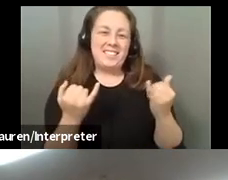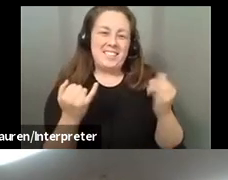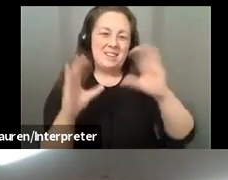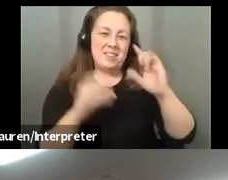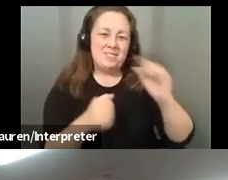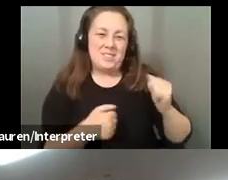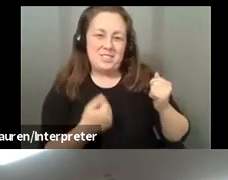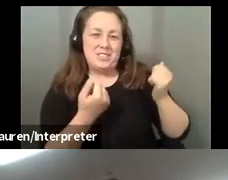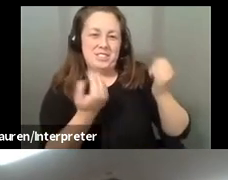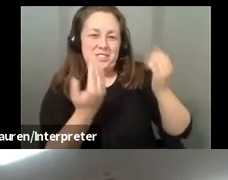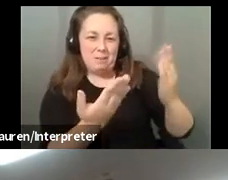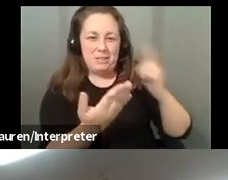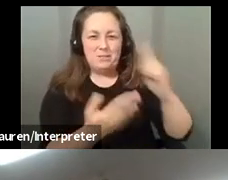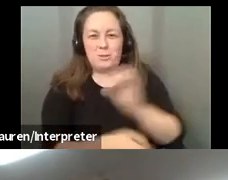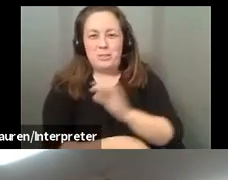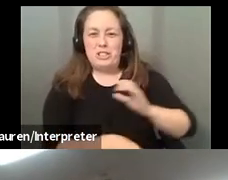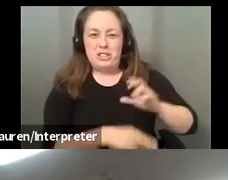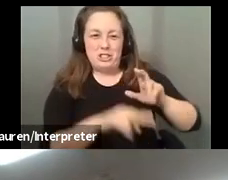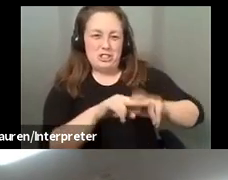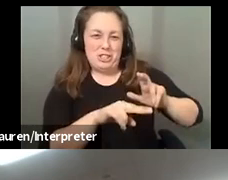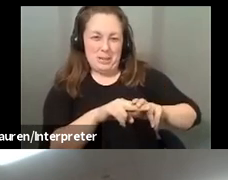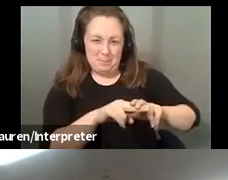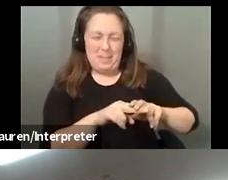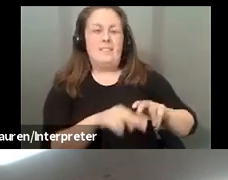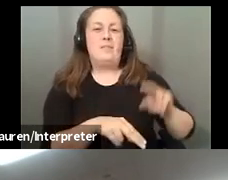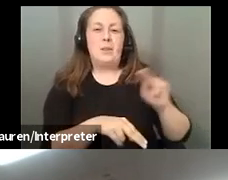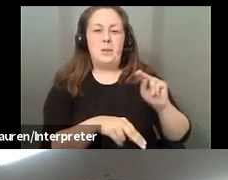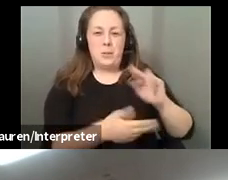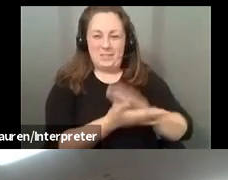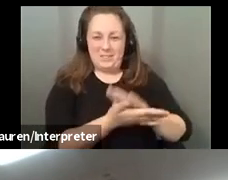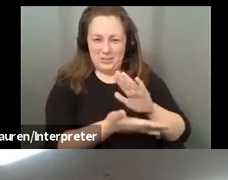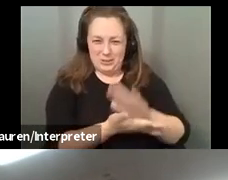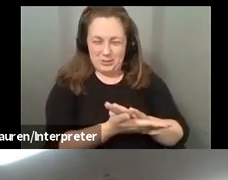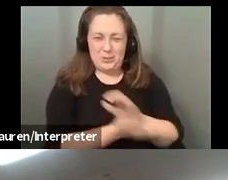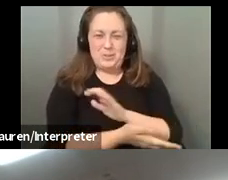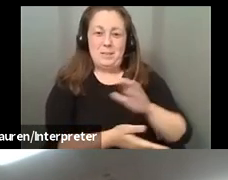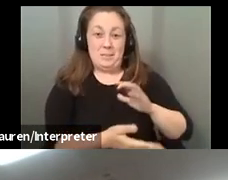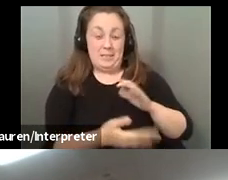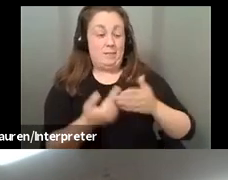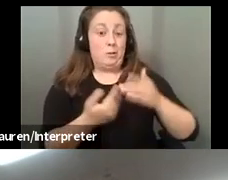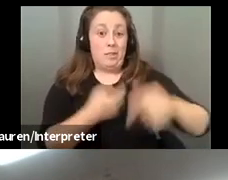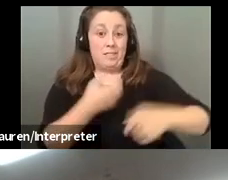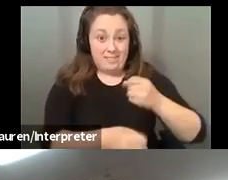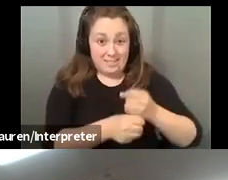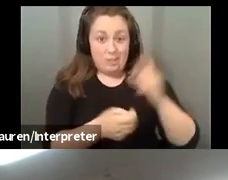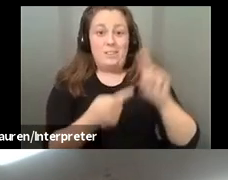chairman of the Norton School Committee for the remainder of this year and until the next election.